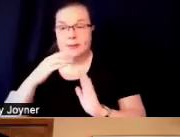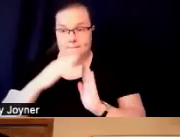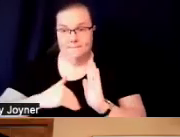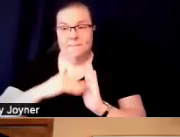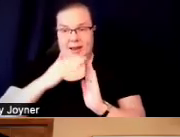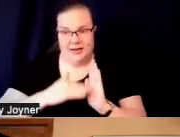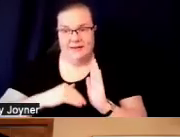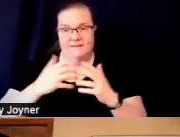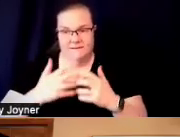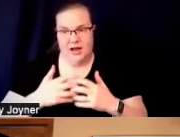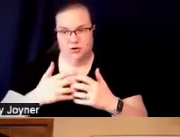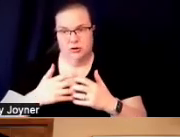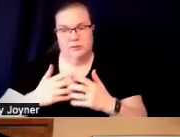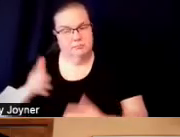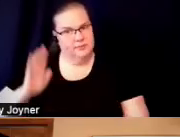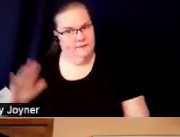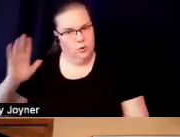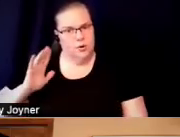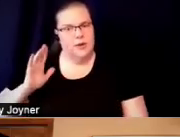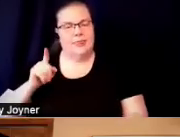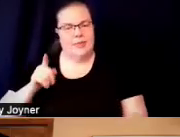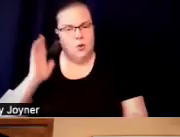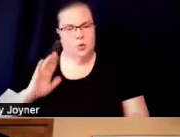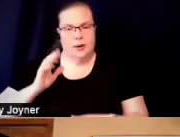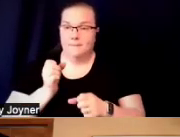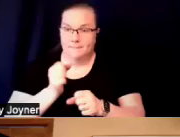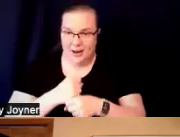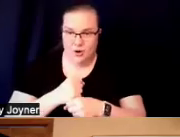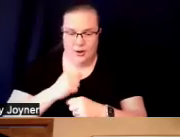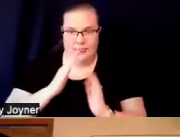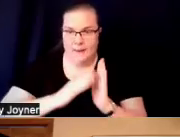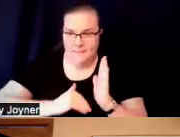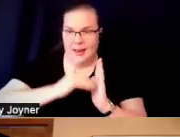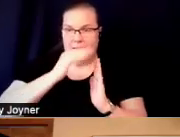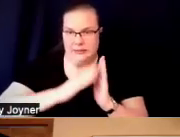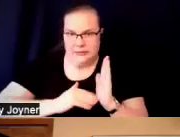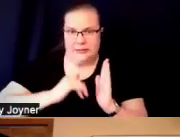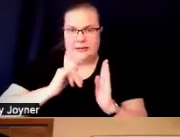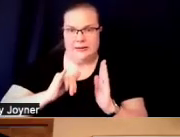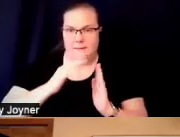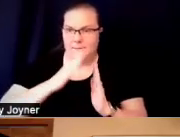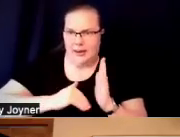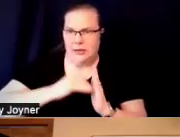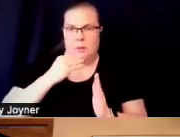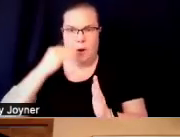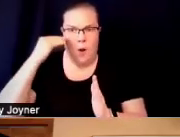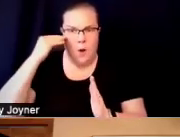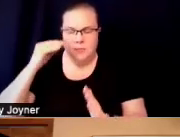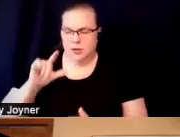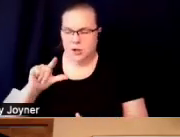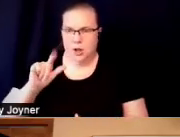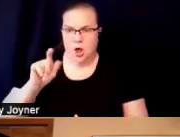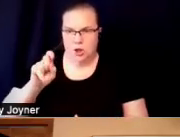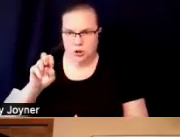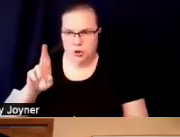Oh, literally a paint factory. So they would manufactured a lot of the paint that painted the homes in Gloucester and all around the